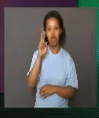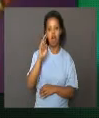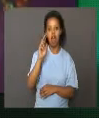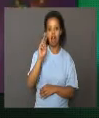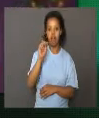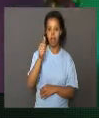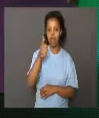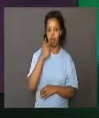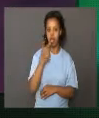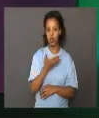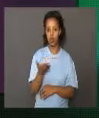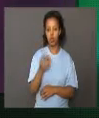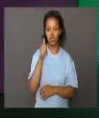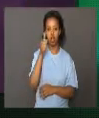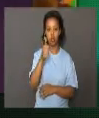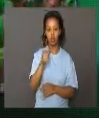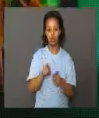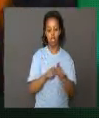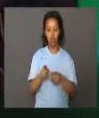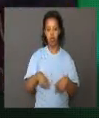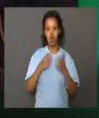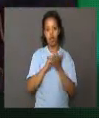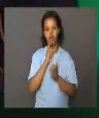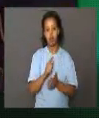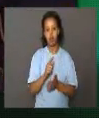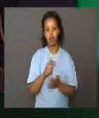directly into the host cell's cytoplasm.